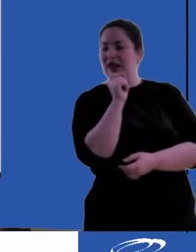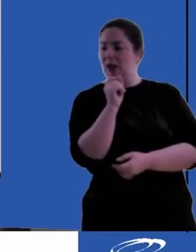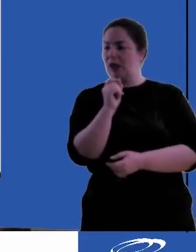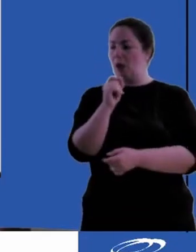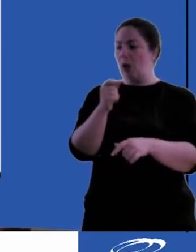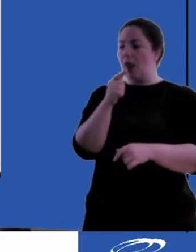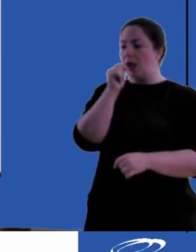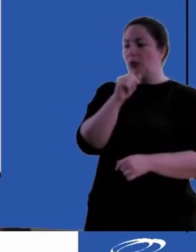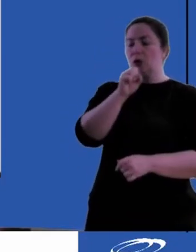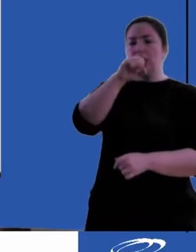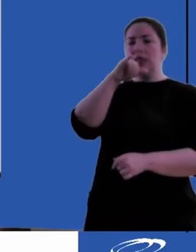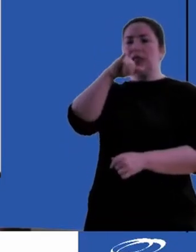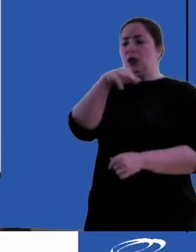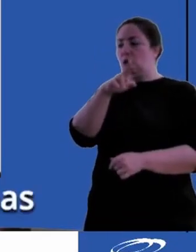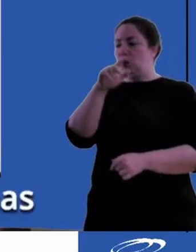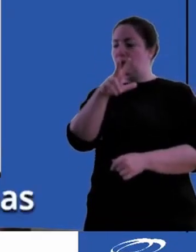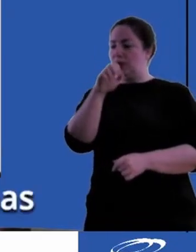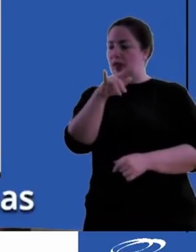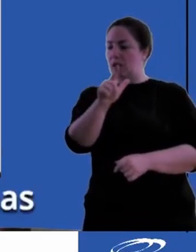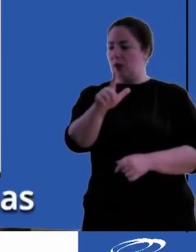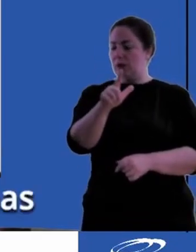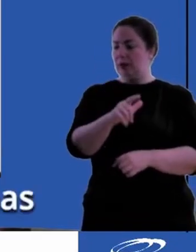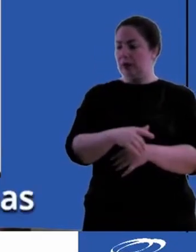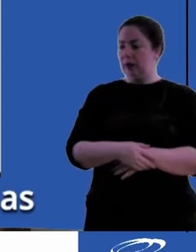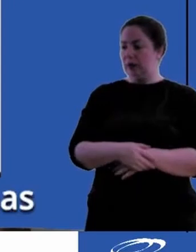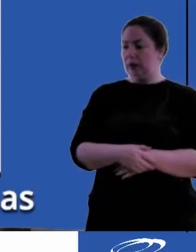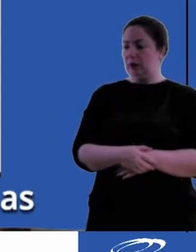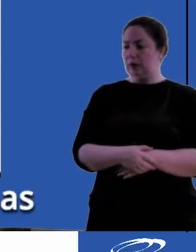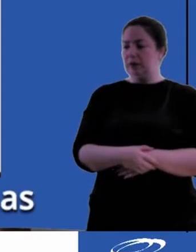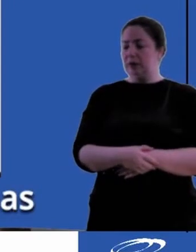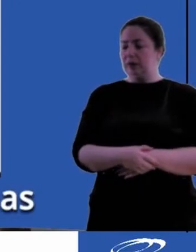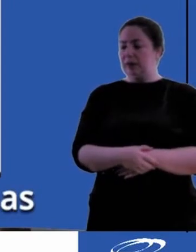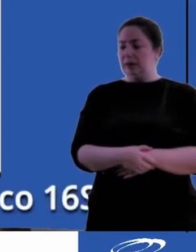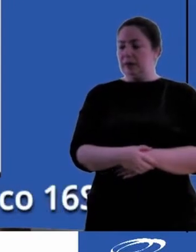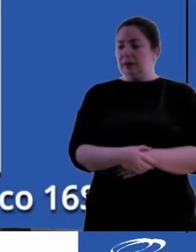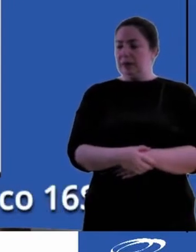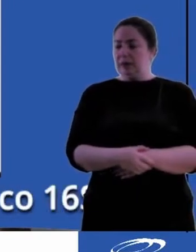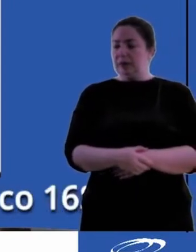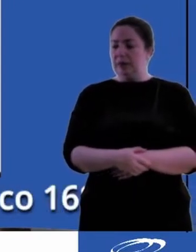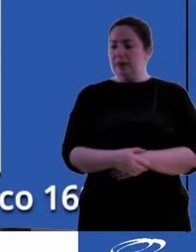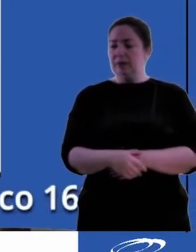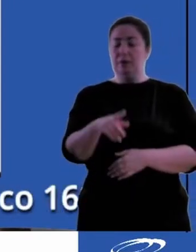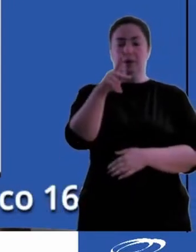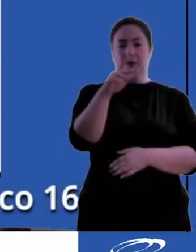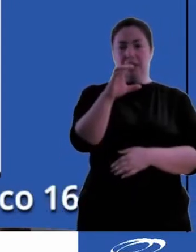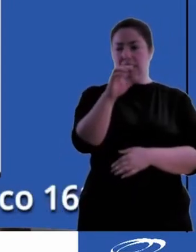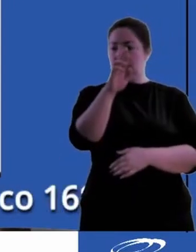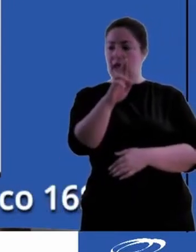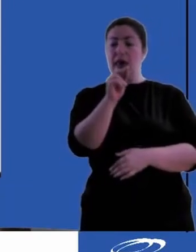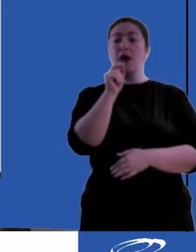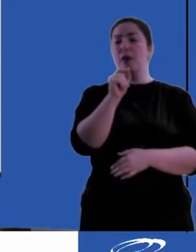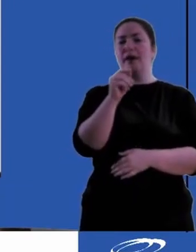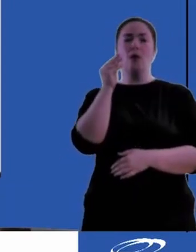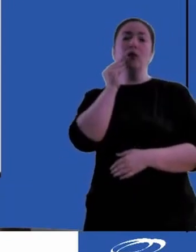in terms of advanced diagnostics, not just culture, but 16S ribosomal RNA gene PCR and sequencing. So many,